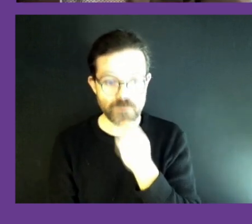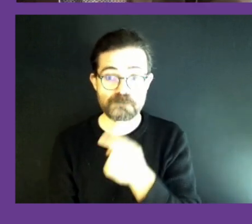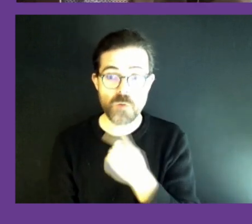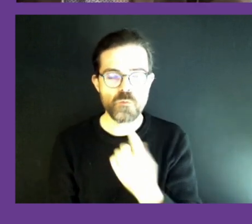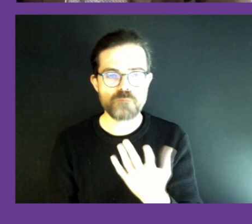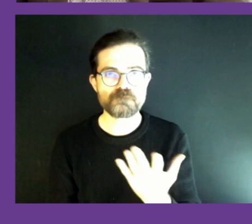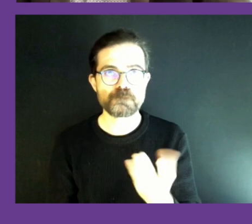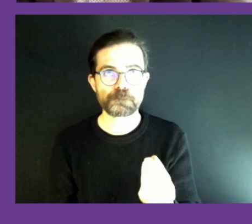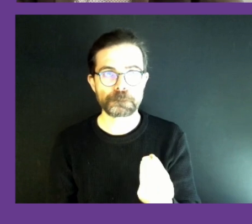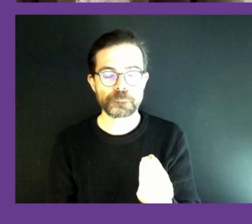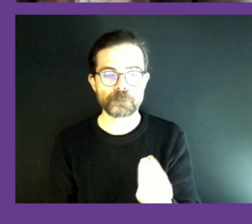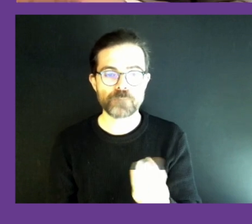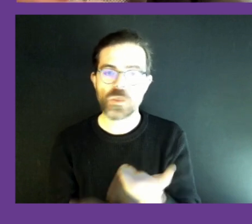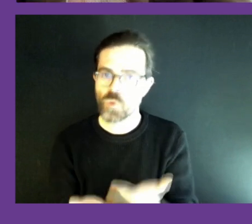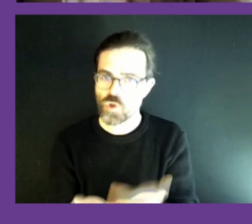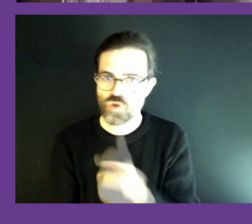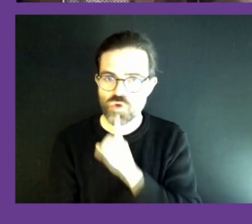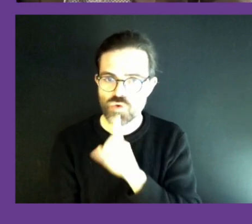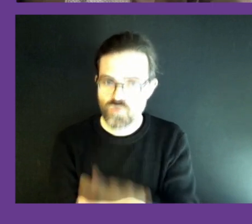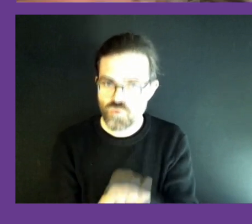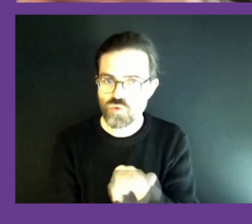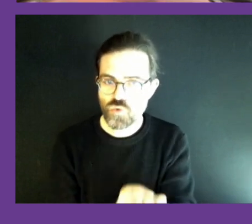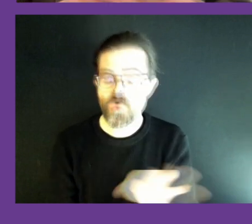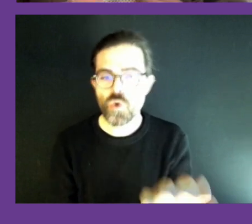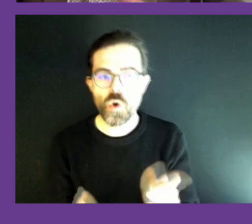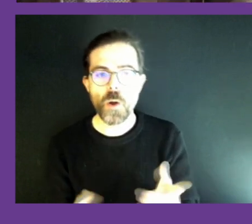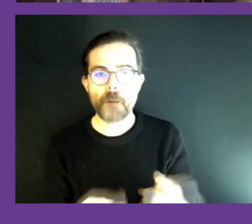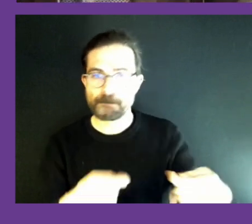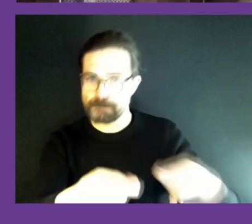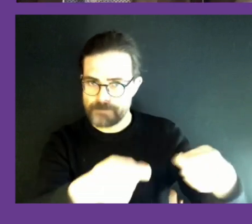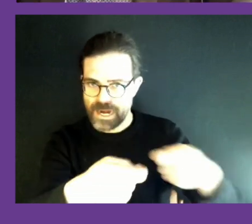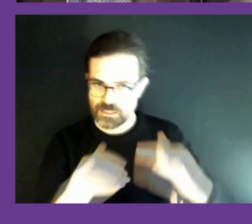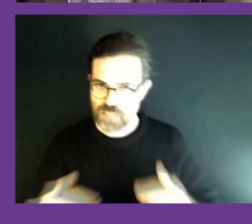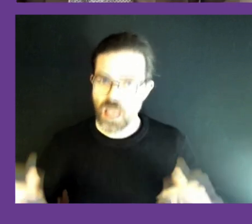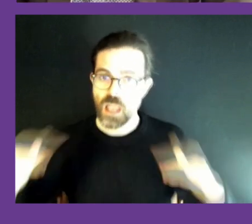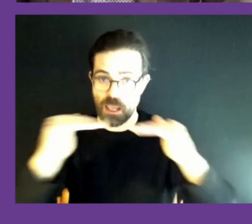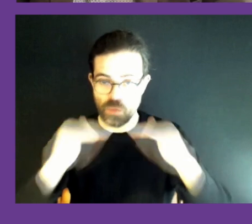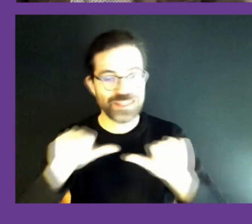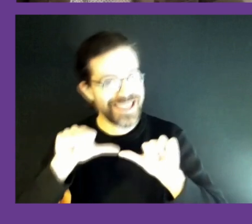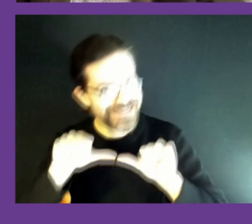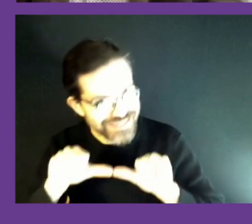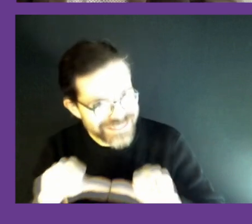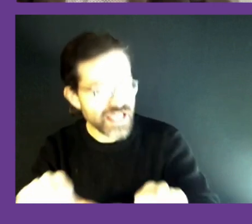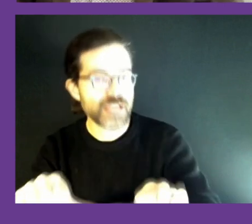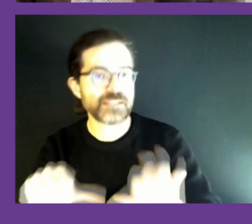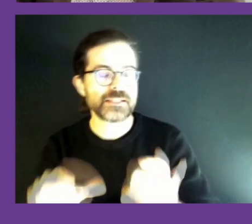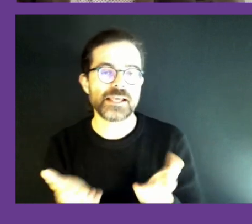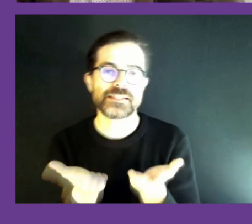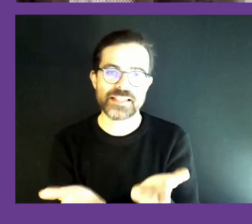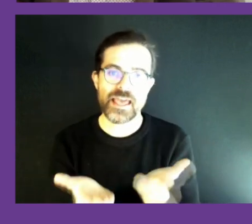ensure the durability, ensure the market equity. They ensure also the sustainability of the products and